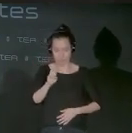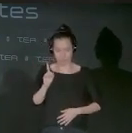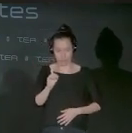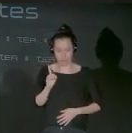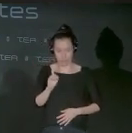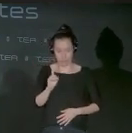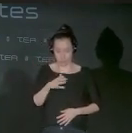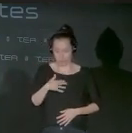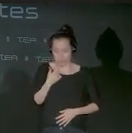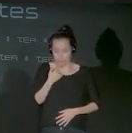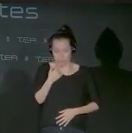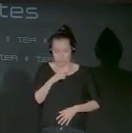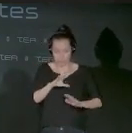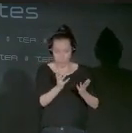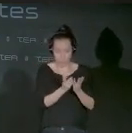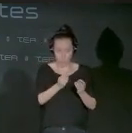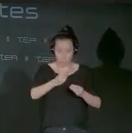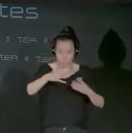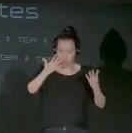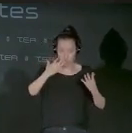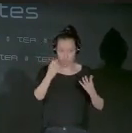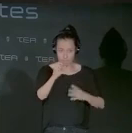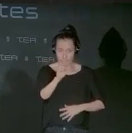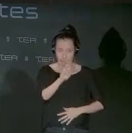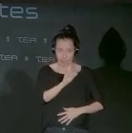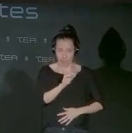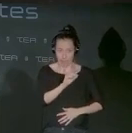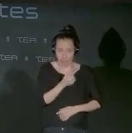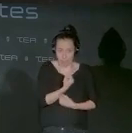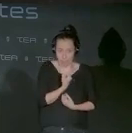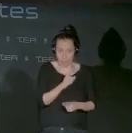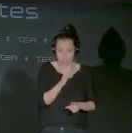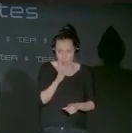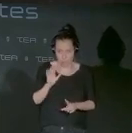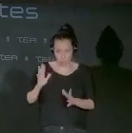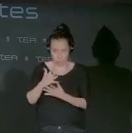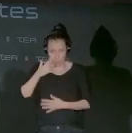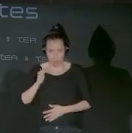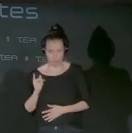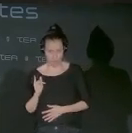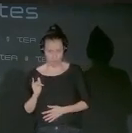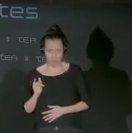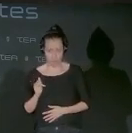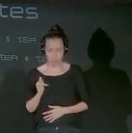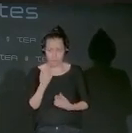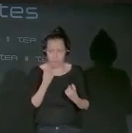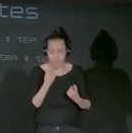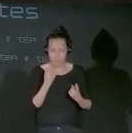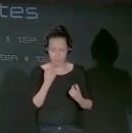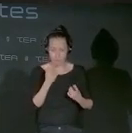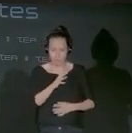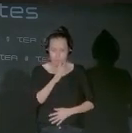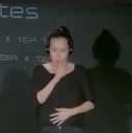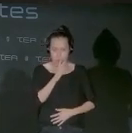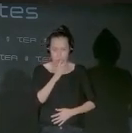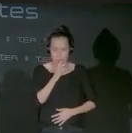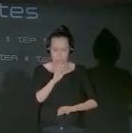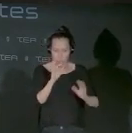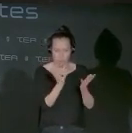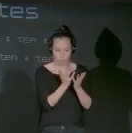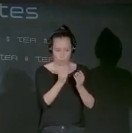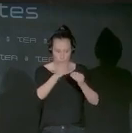you need is a reason to go in there. And that's probably what we'll be investigating later in